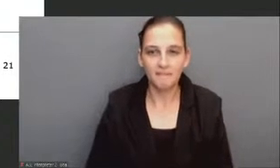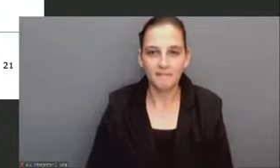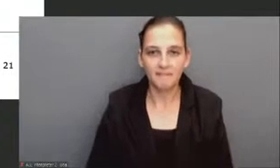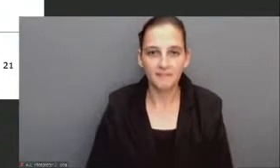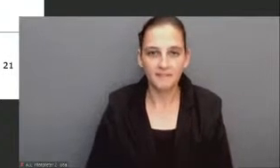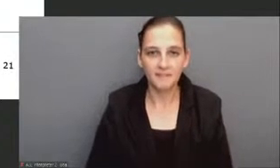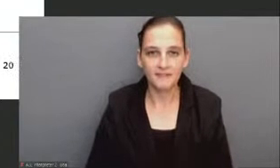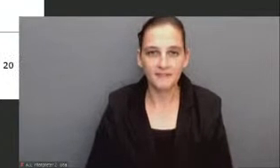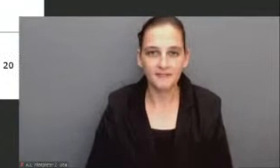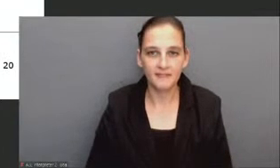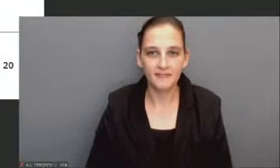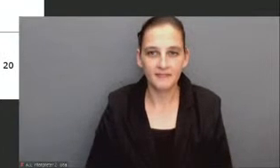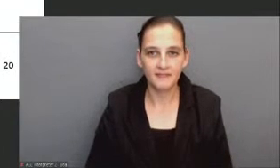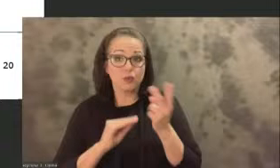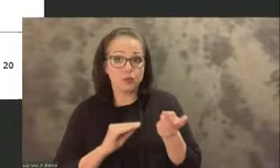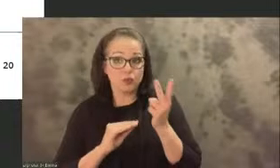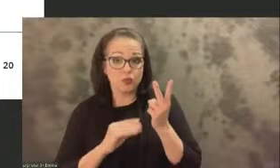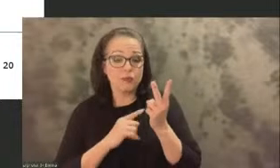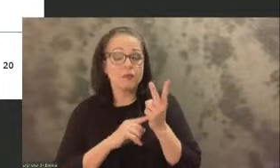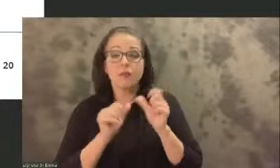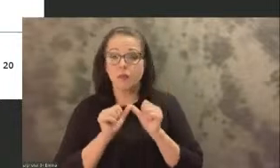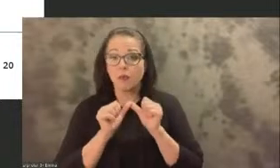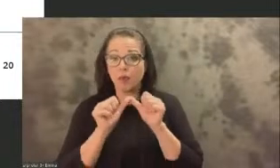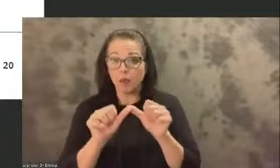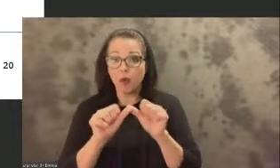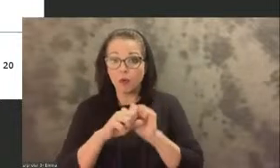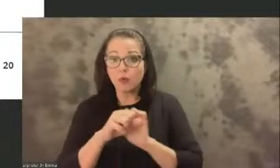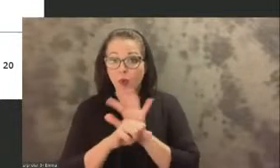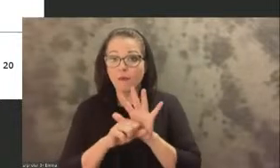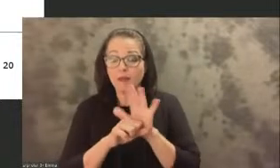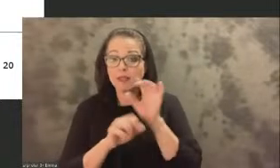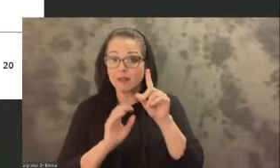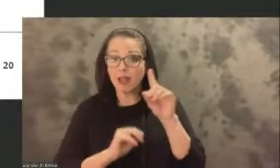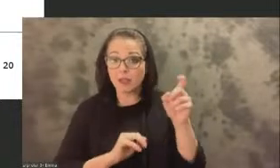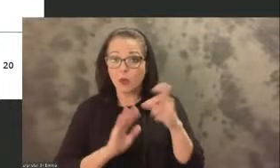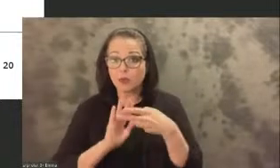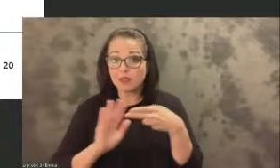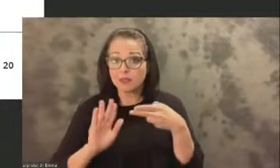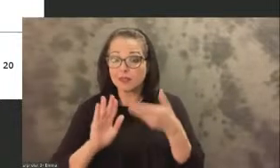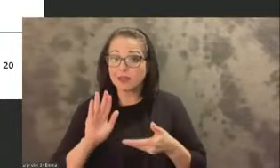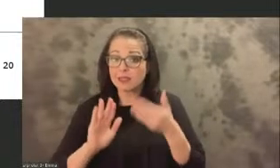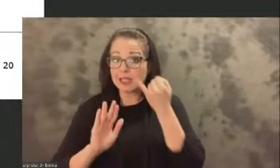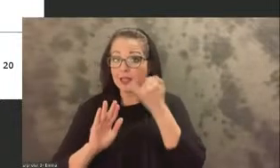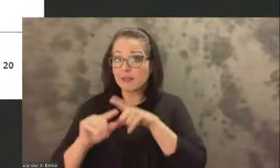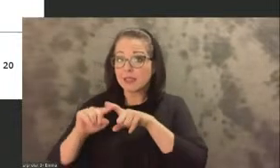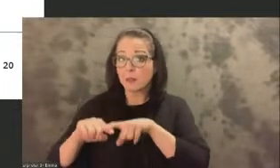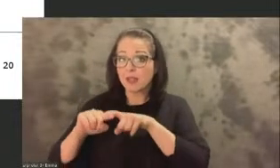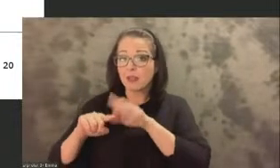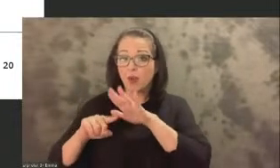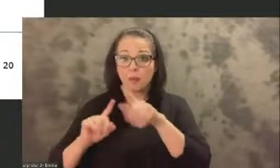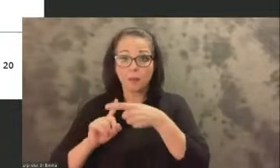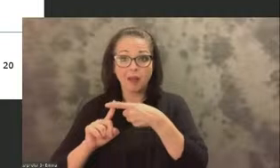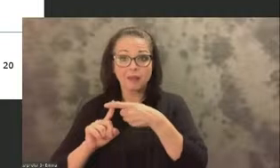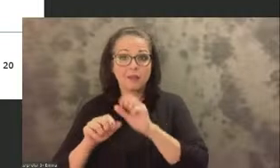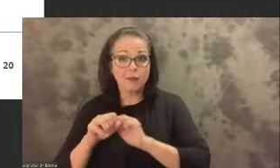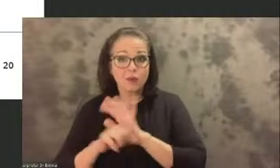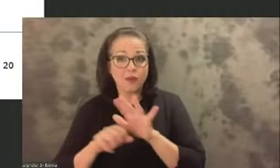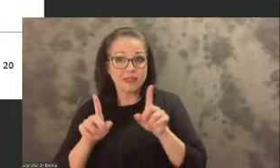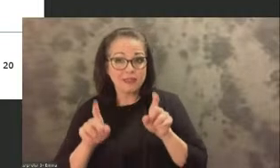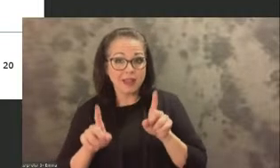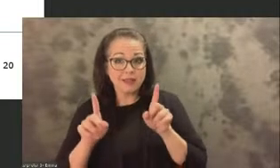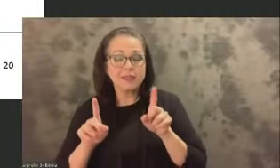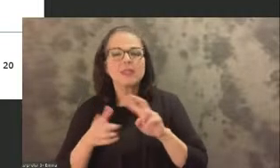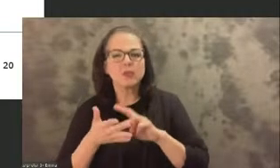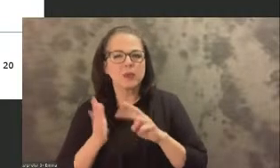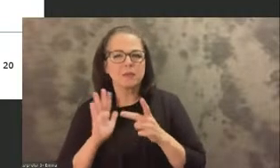long COVID diagnosis, there you go. If a long COVID diagnosis is dependent on a positive COVID test, many people